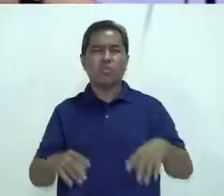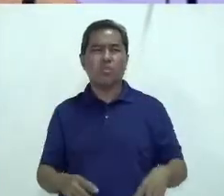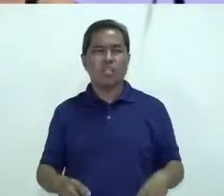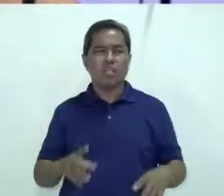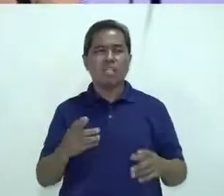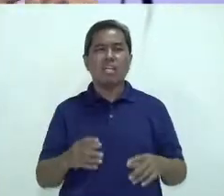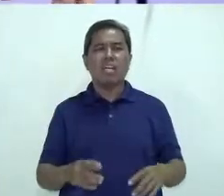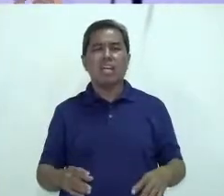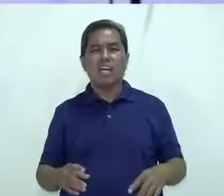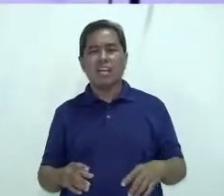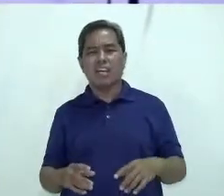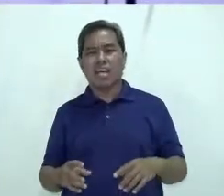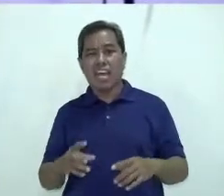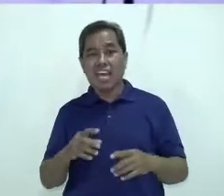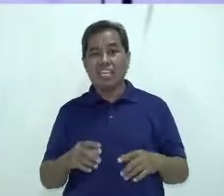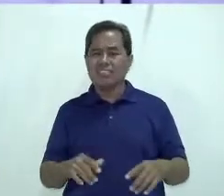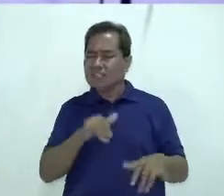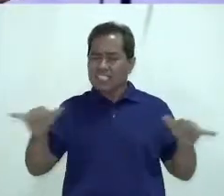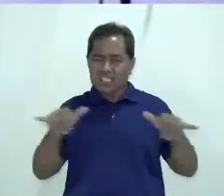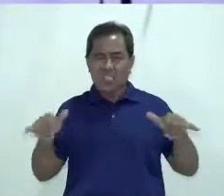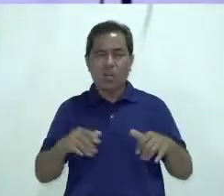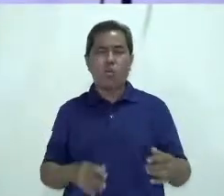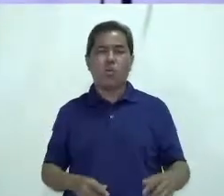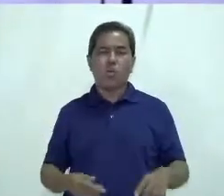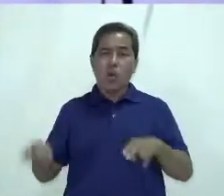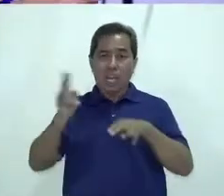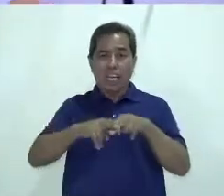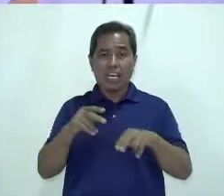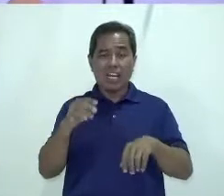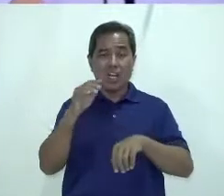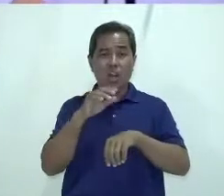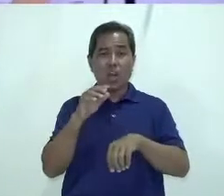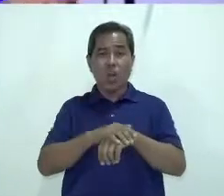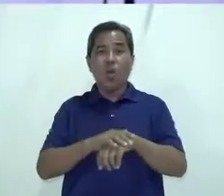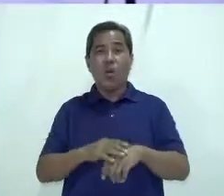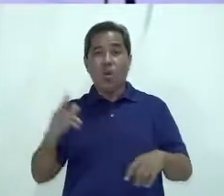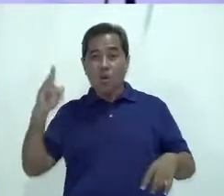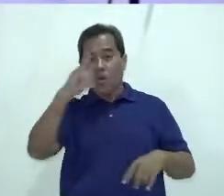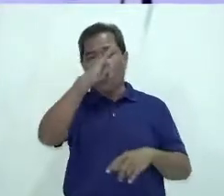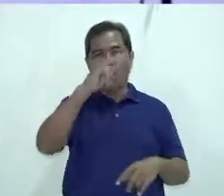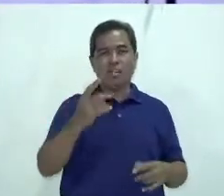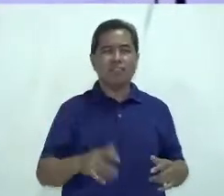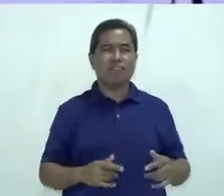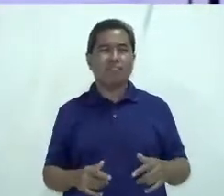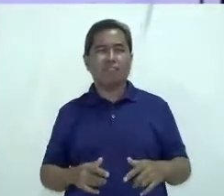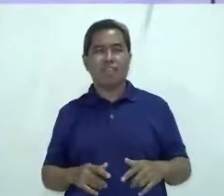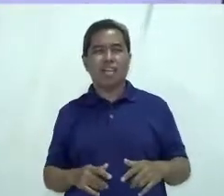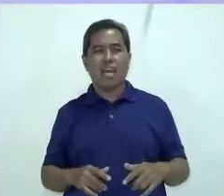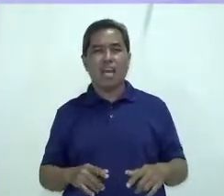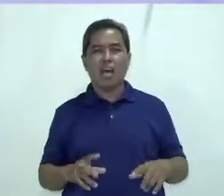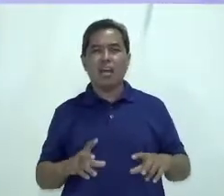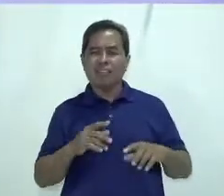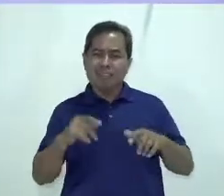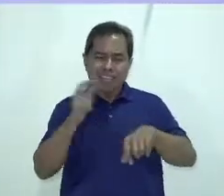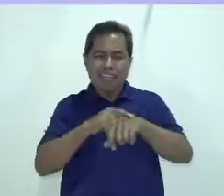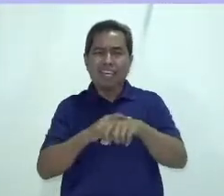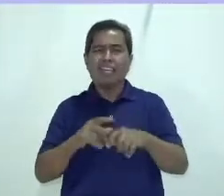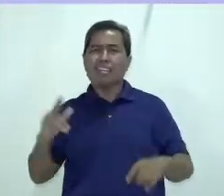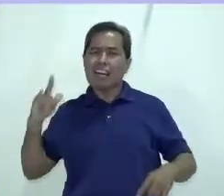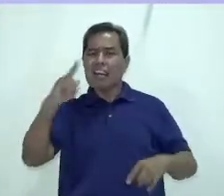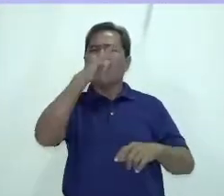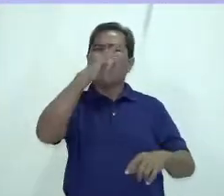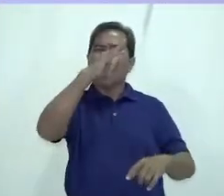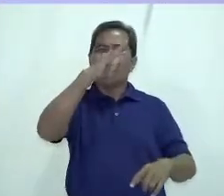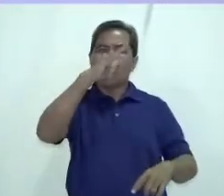in the airport and all of, you know, the customs and going through all the checks. Because the moment the plane starts flying in the air and you look